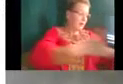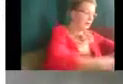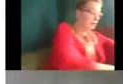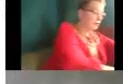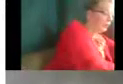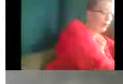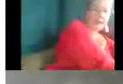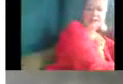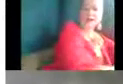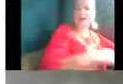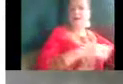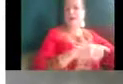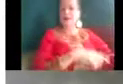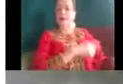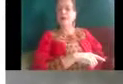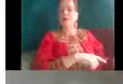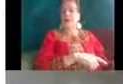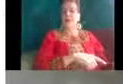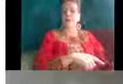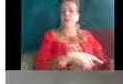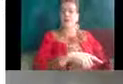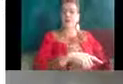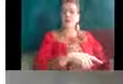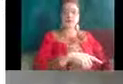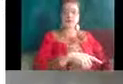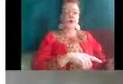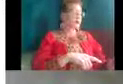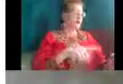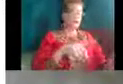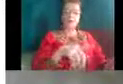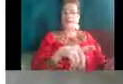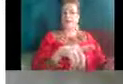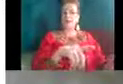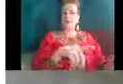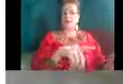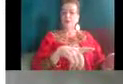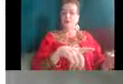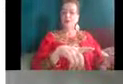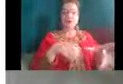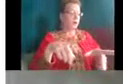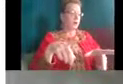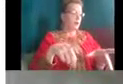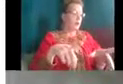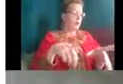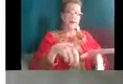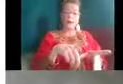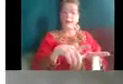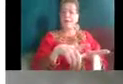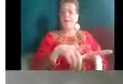okay so any contact that i put into the smart speaker i can use to call